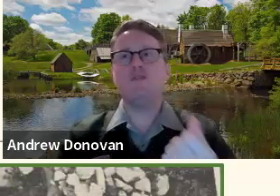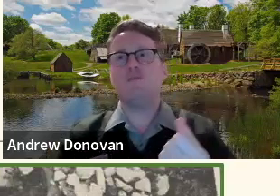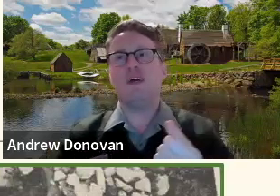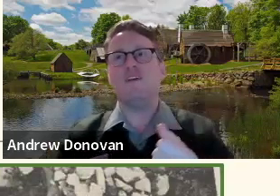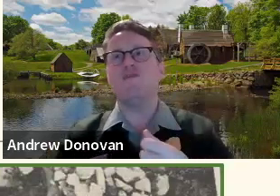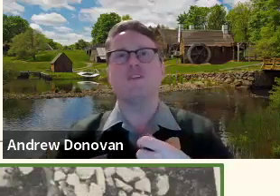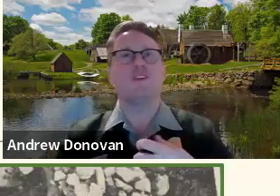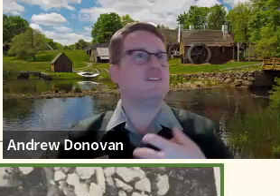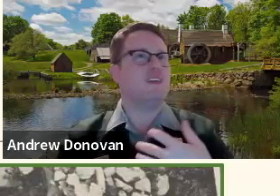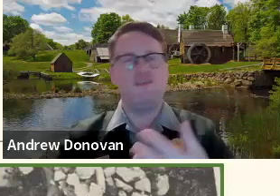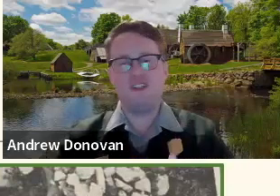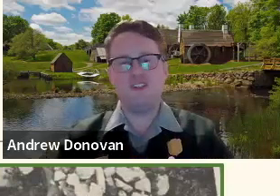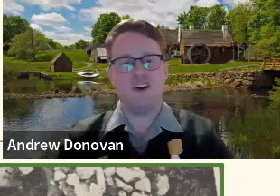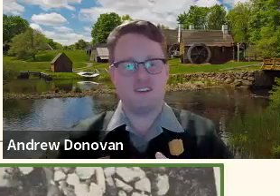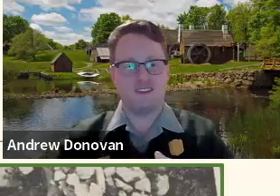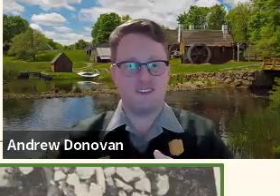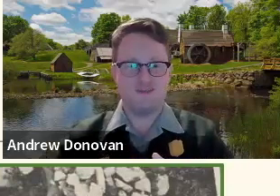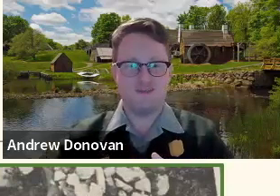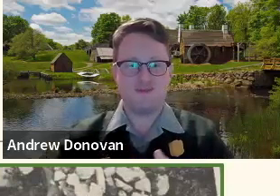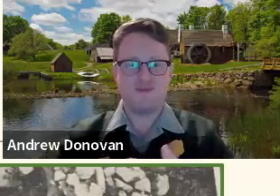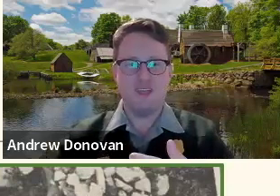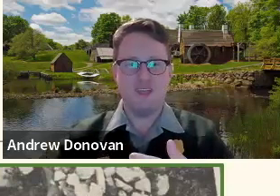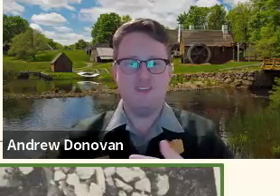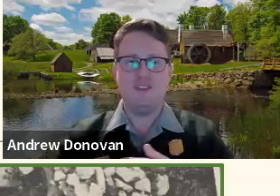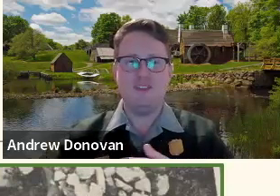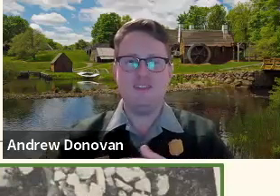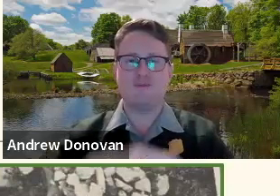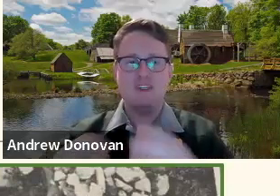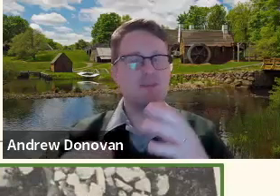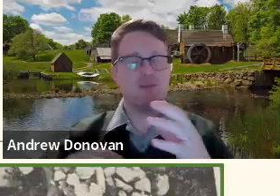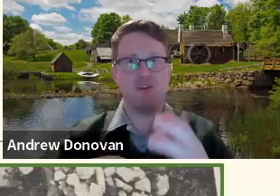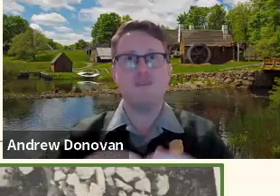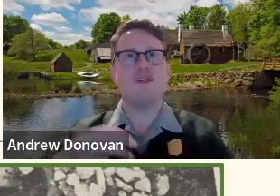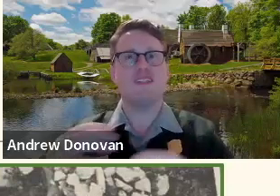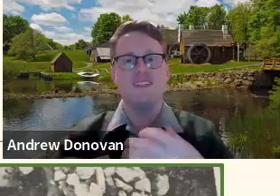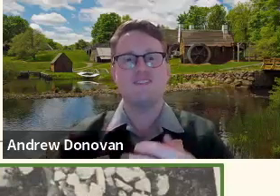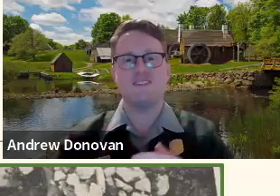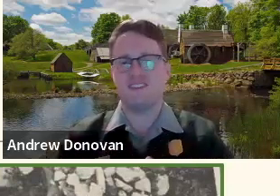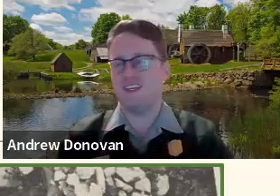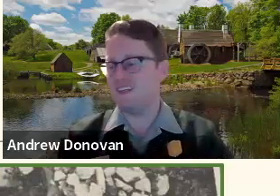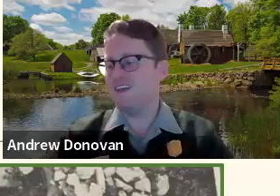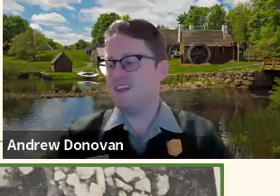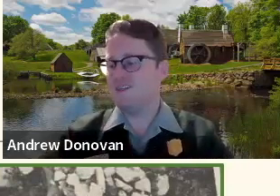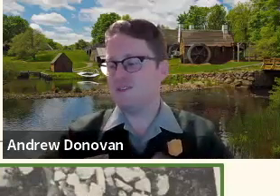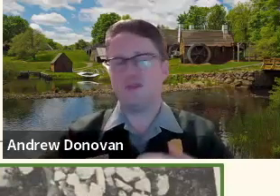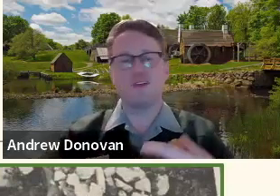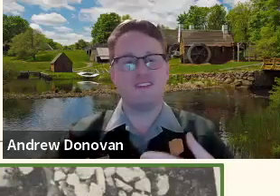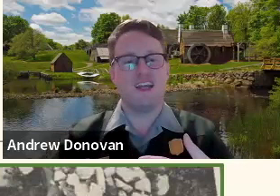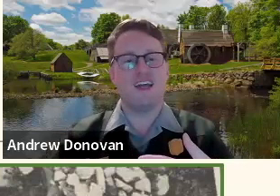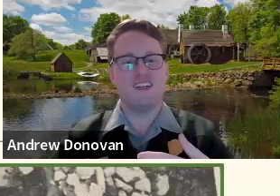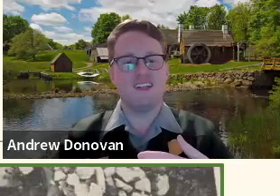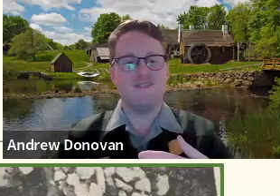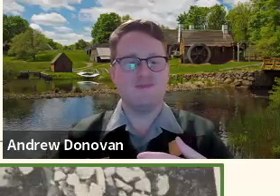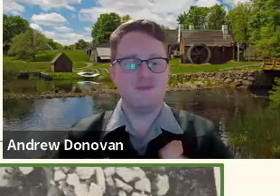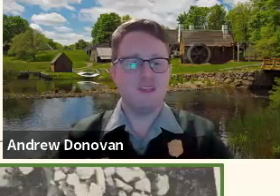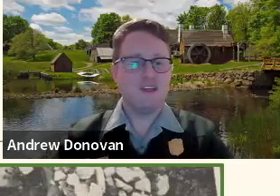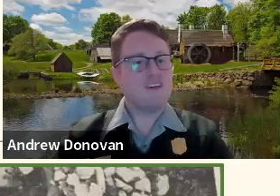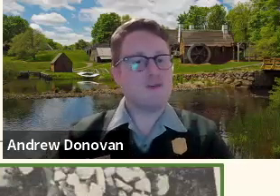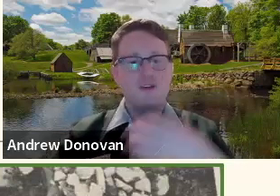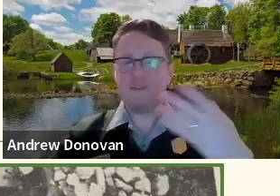of pulled metal for things like fish hooks. So he's a really incredible and interesting sort of